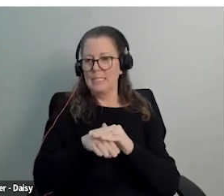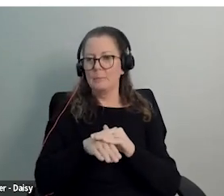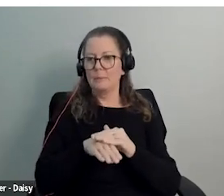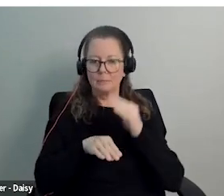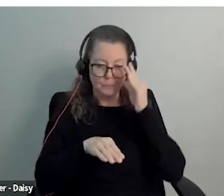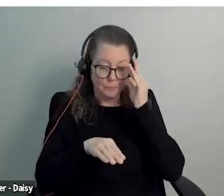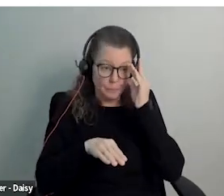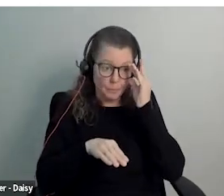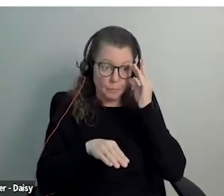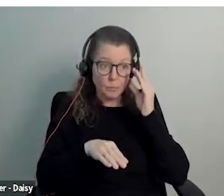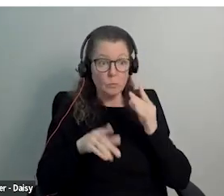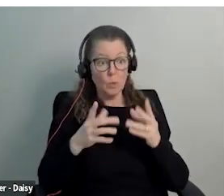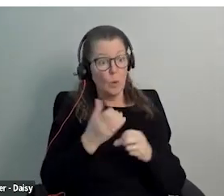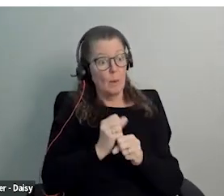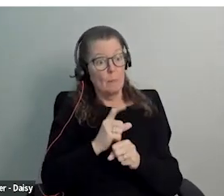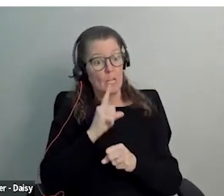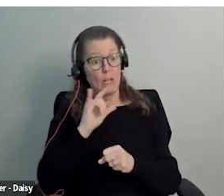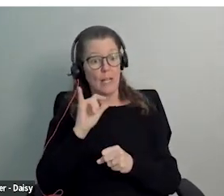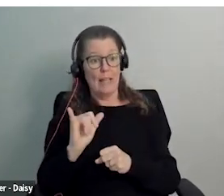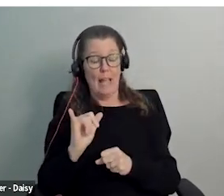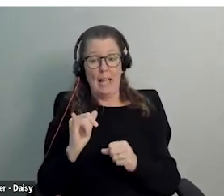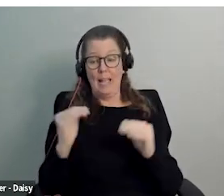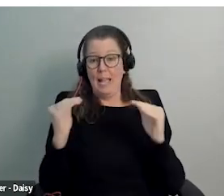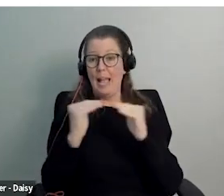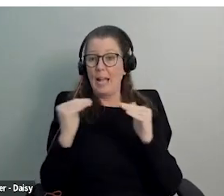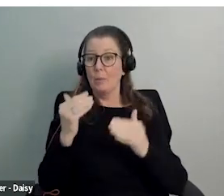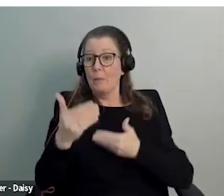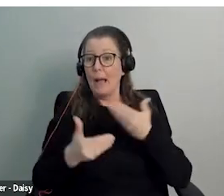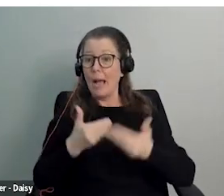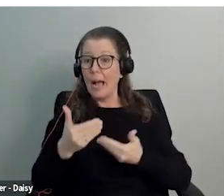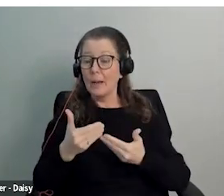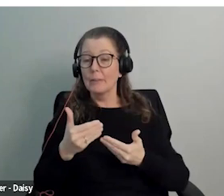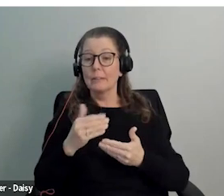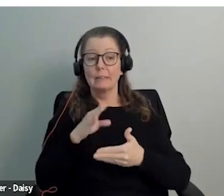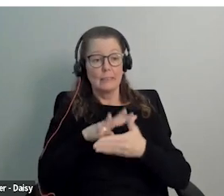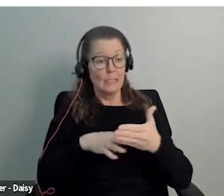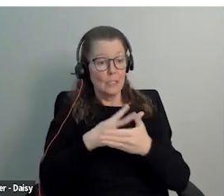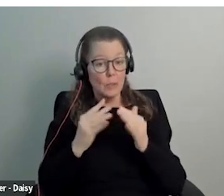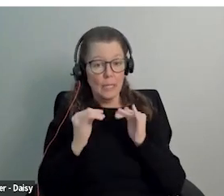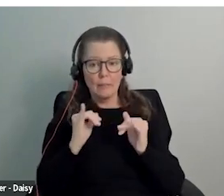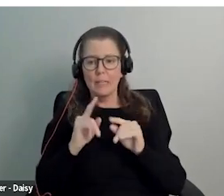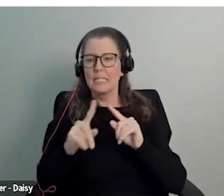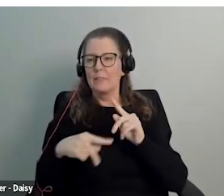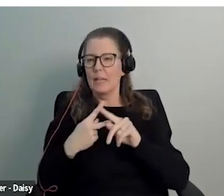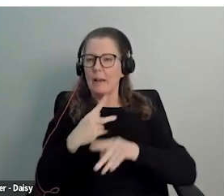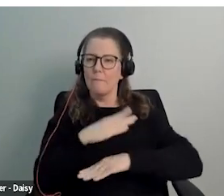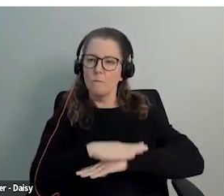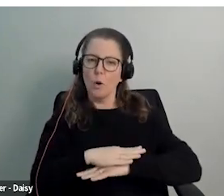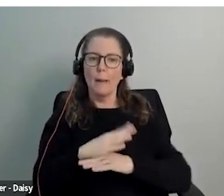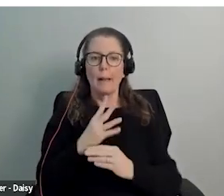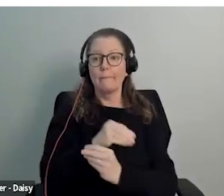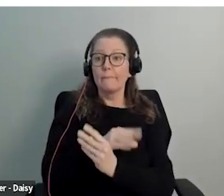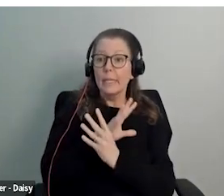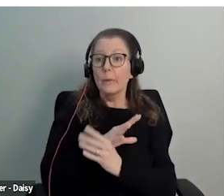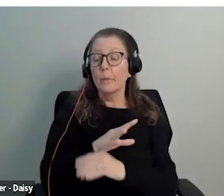equitable hiring process also allows for flexibility in scheduling interviews, offering multiple formats such as video, phone, or